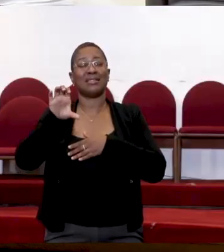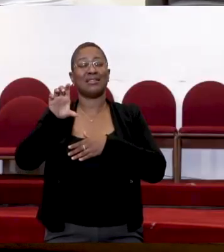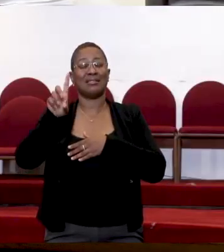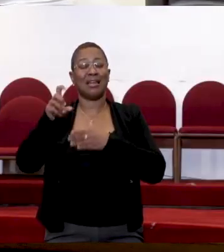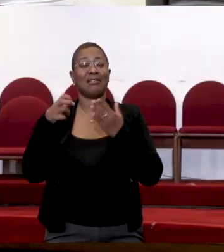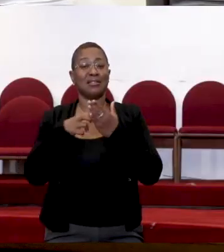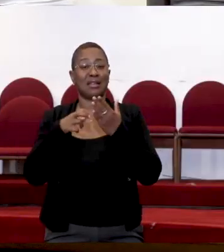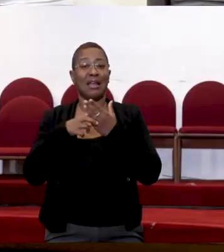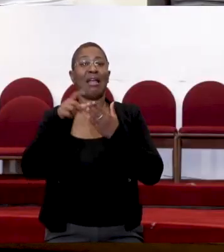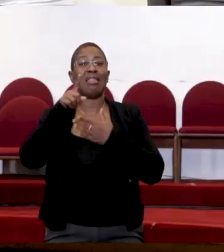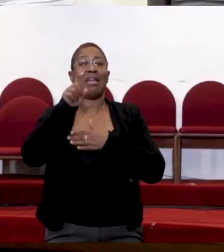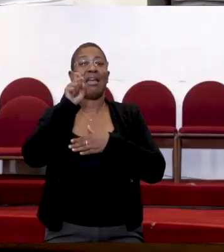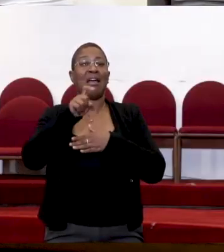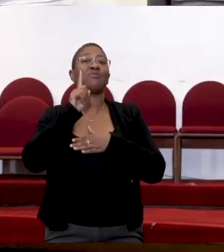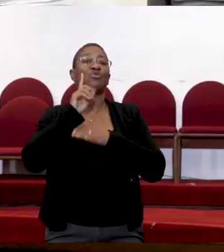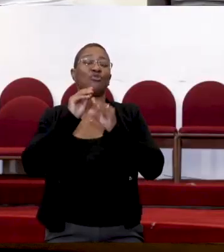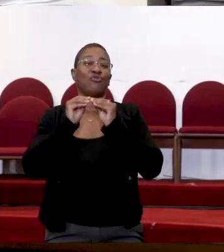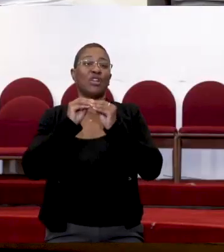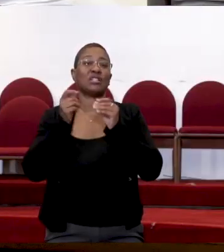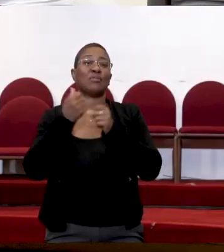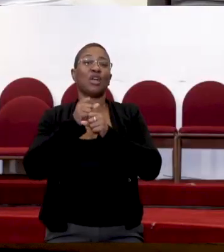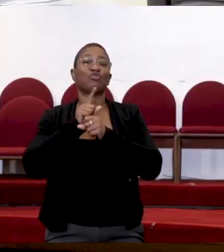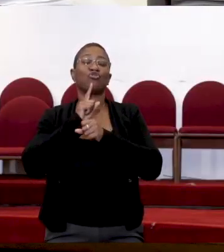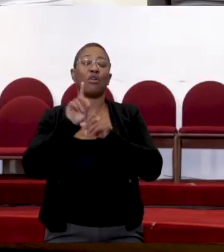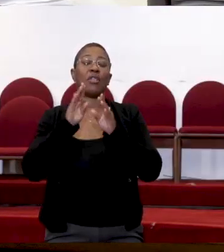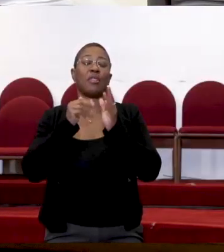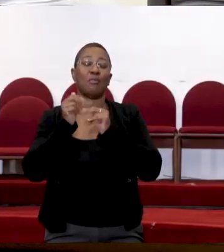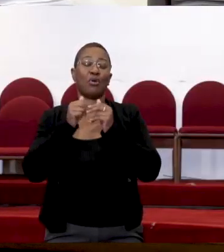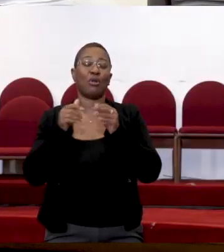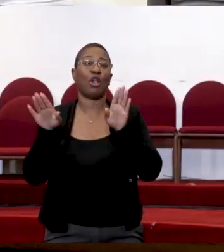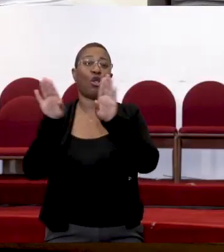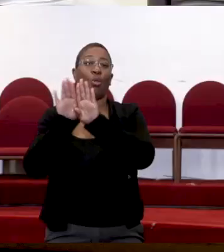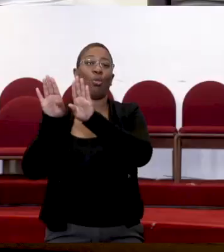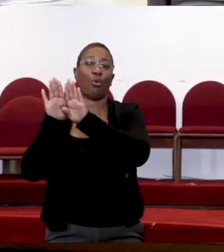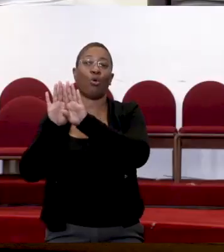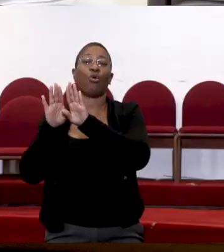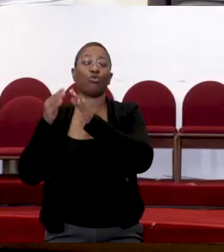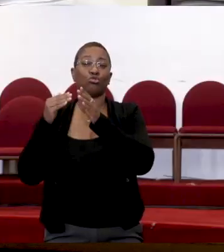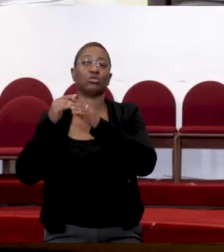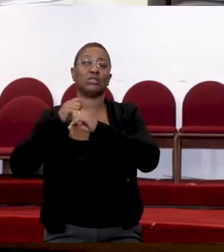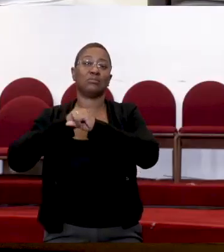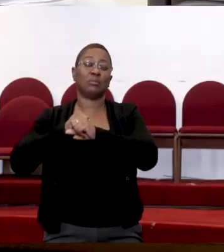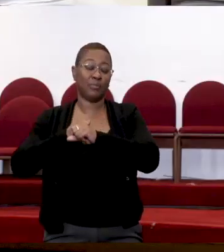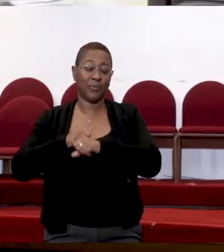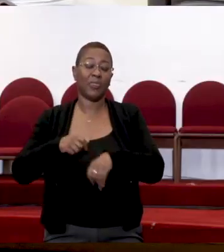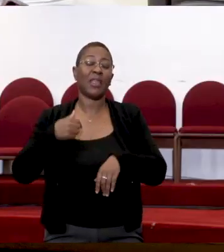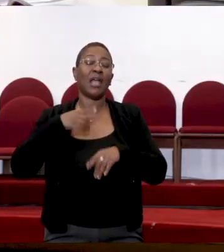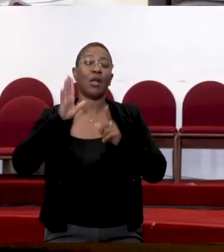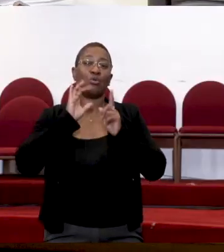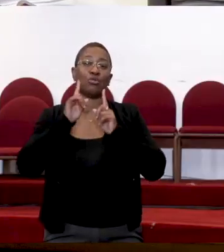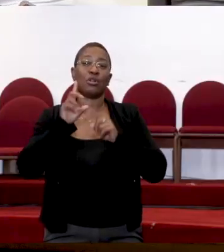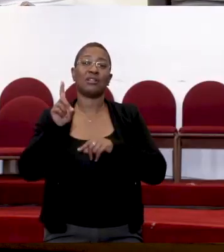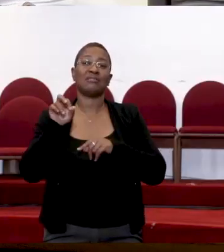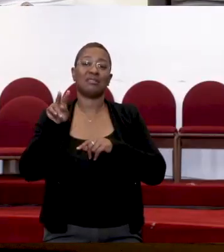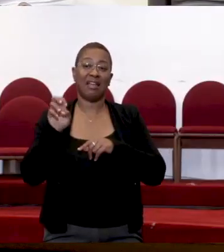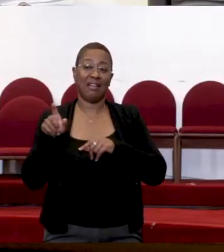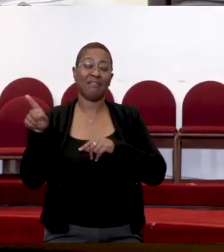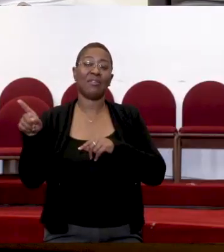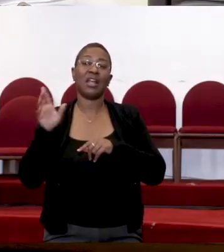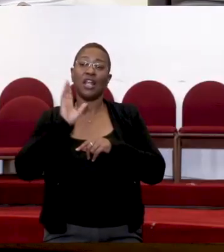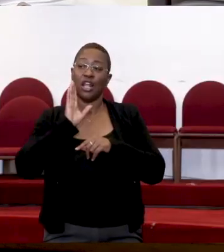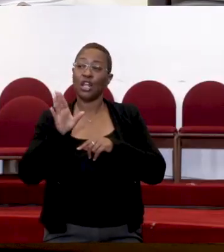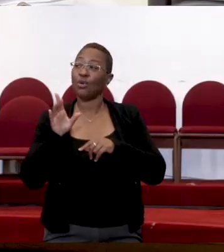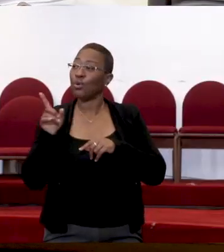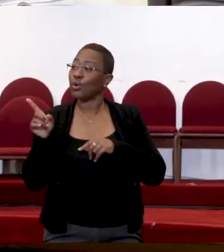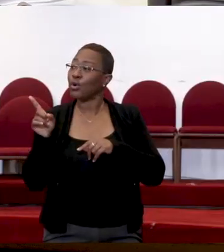so I want you to talk to Dave before you go here. I've talked to Dr. Vitti about this on a number of occasions. He's been